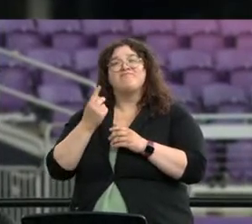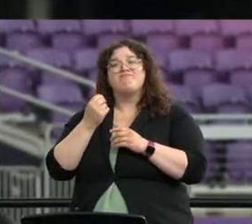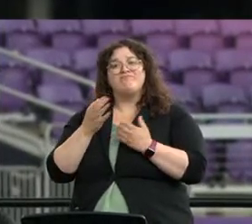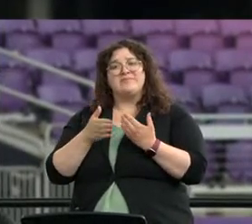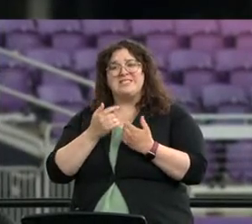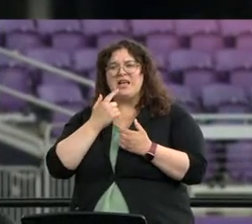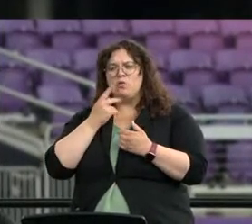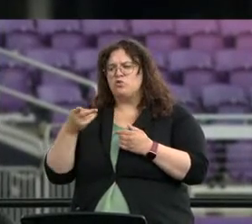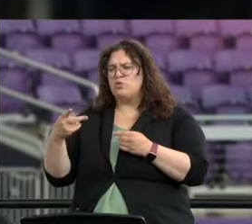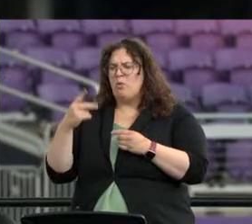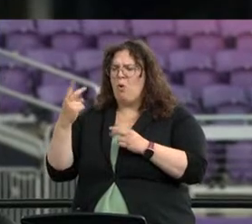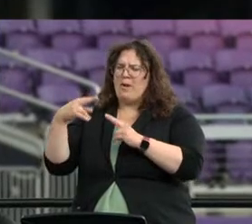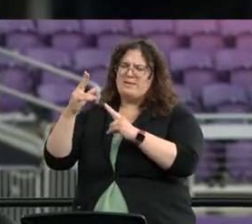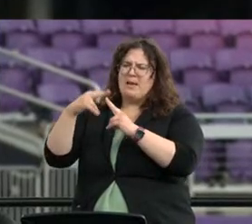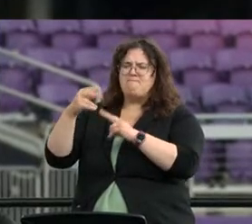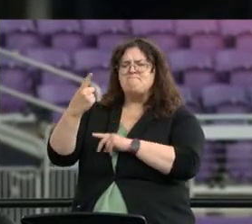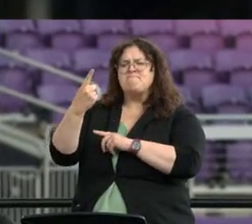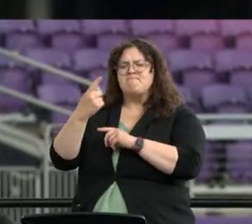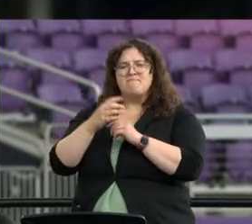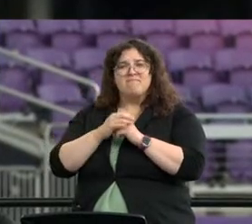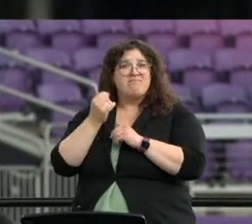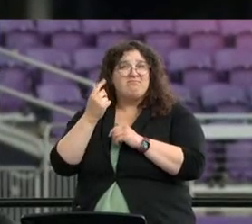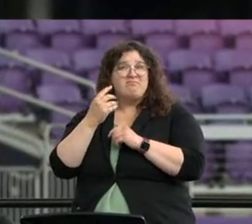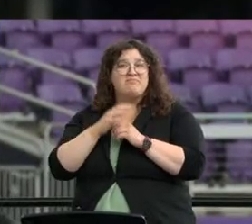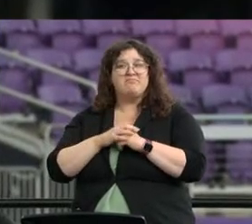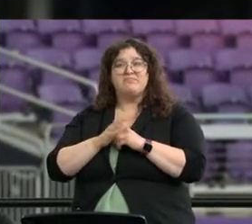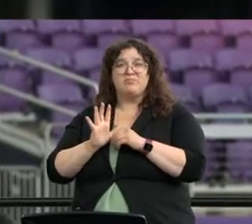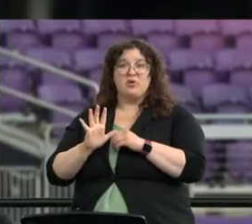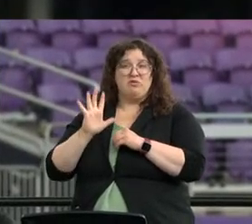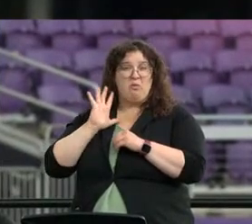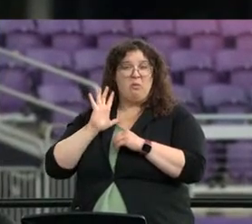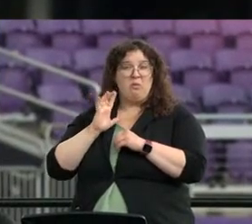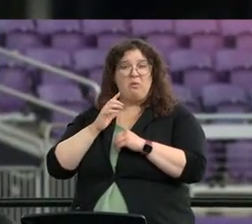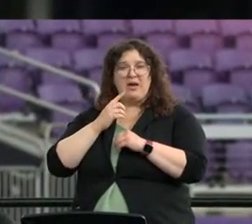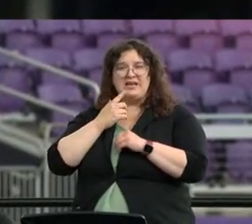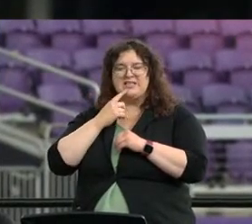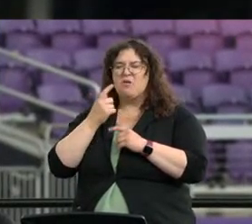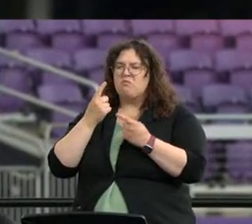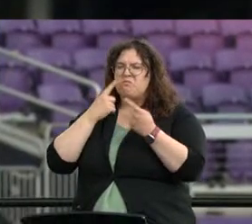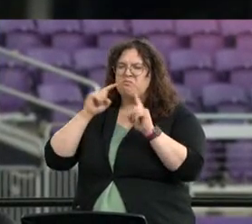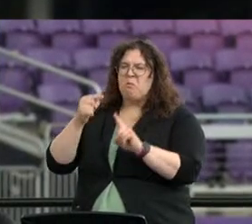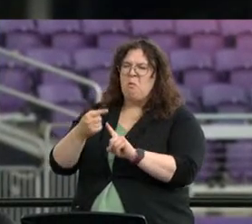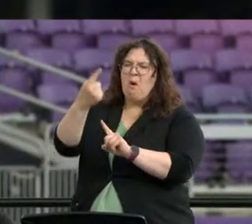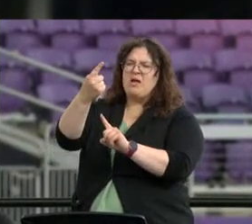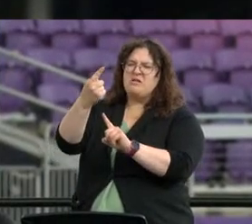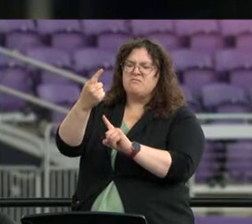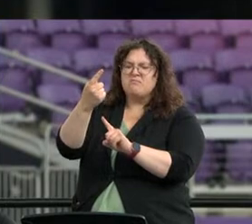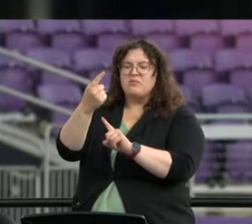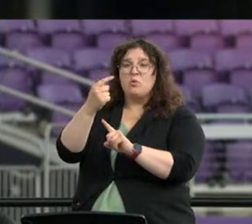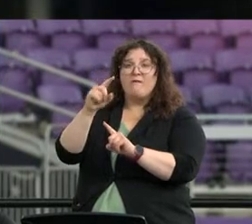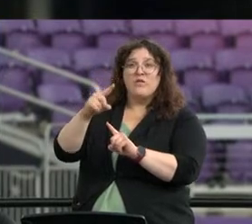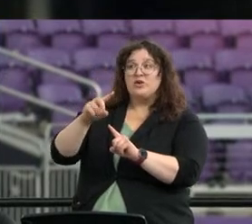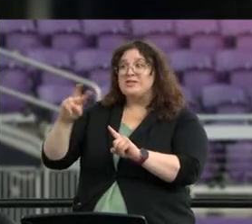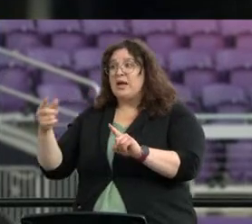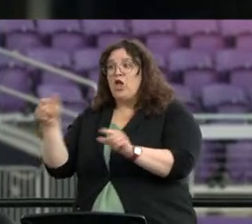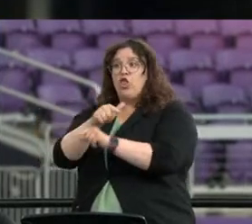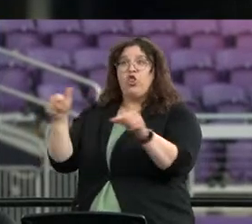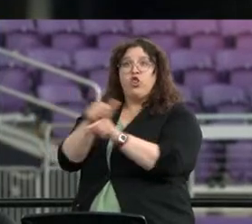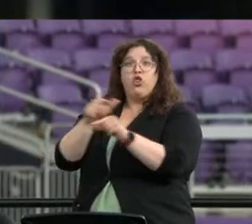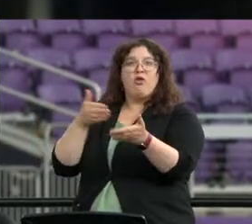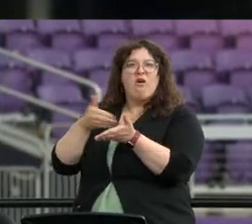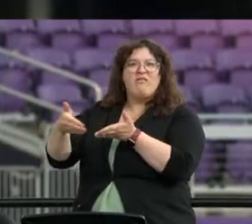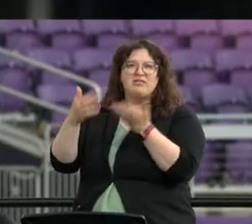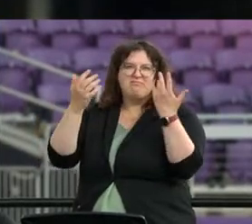share number one, the reality is that since my original declaration, the rankings have turned out to be a revolving door of who sits atop the